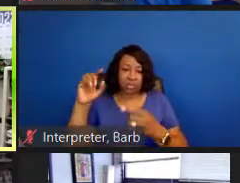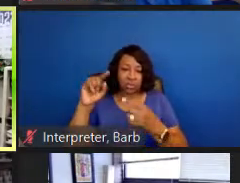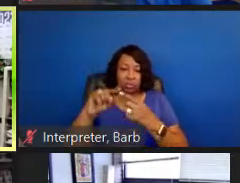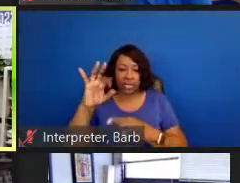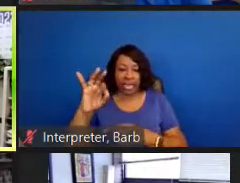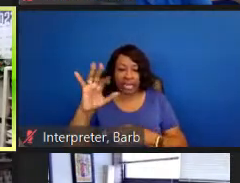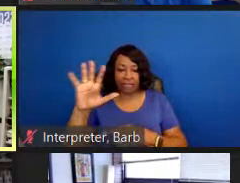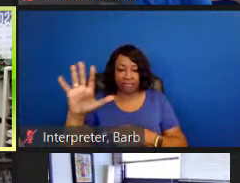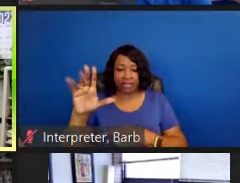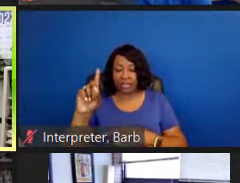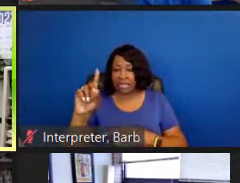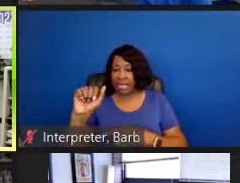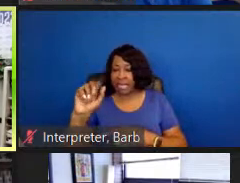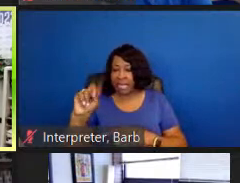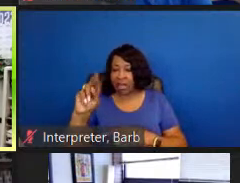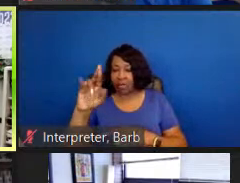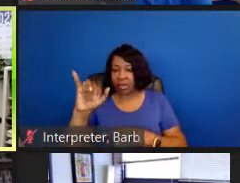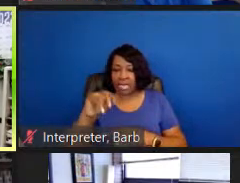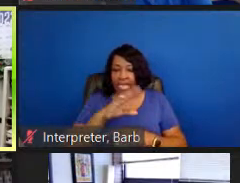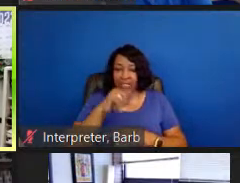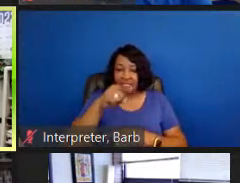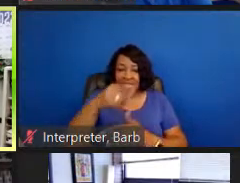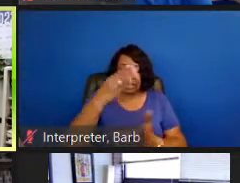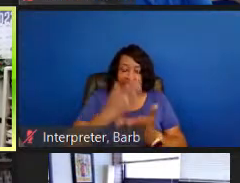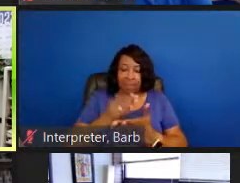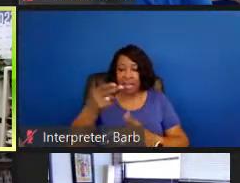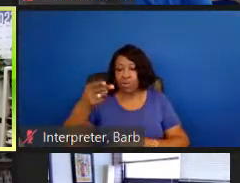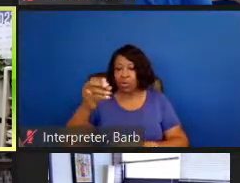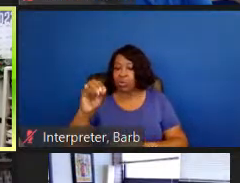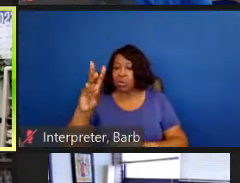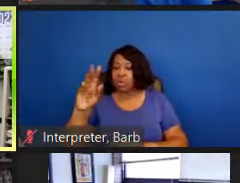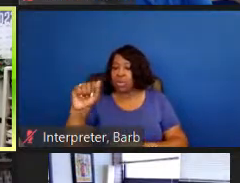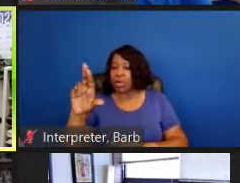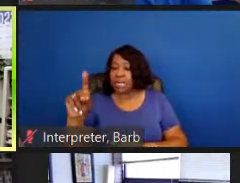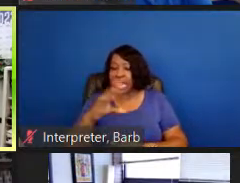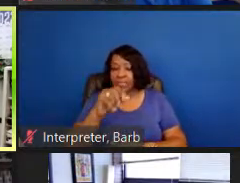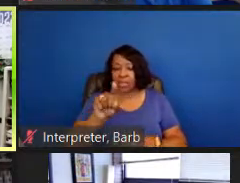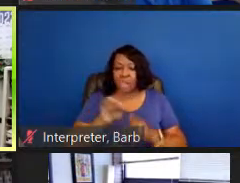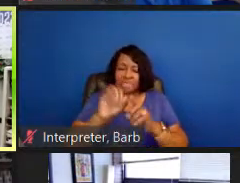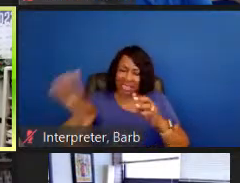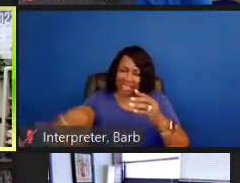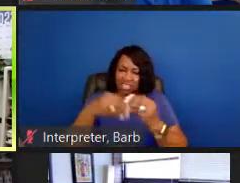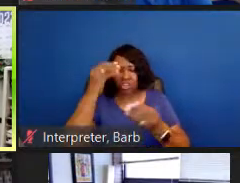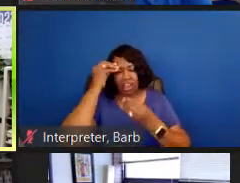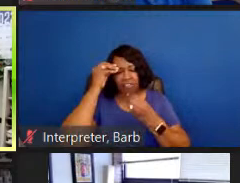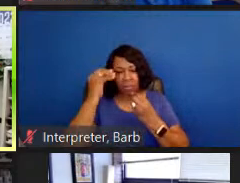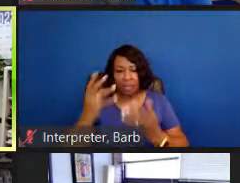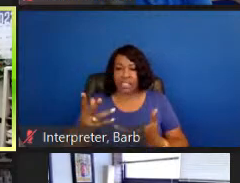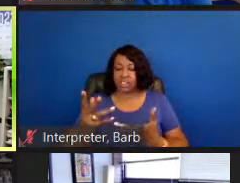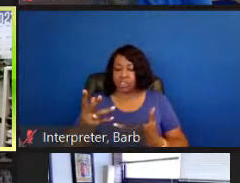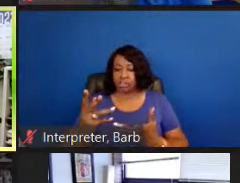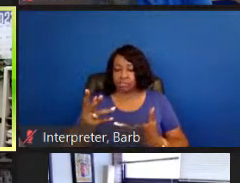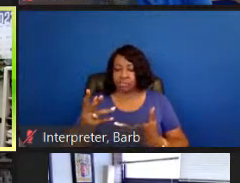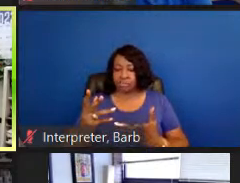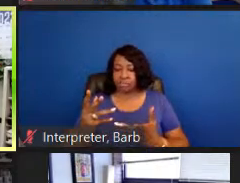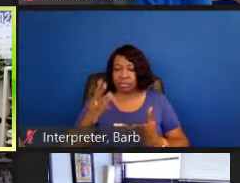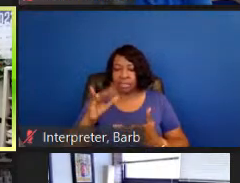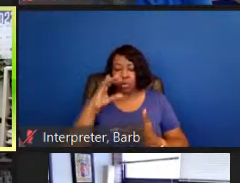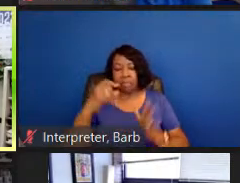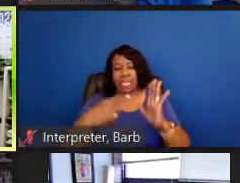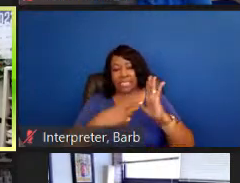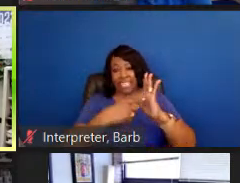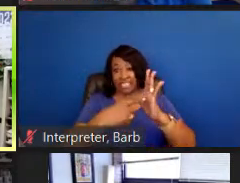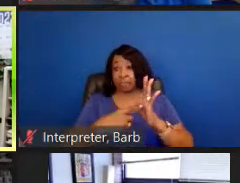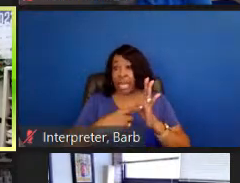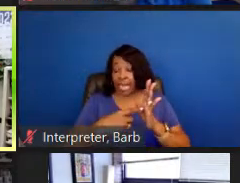Ryan, and this stop is Howard. Plus, there's also additional information that will be displayed on